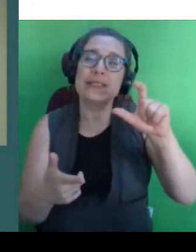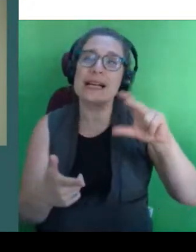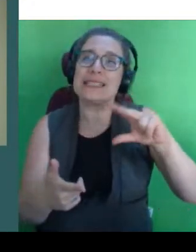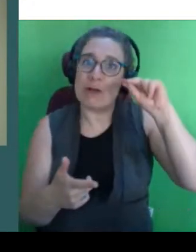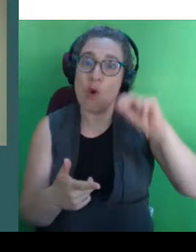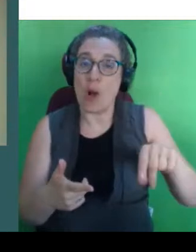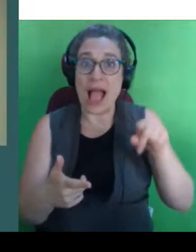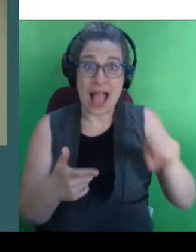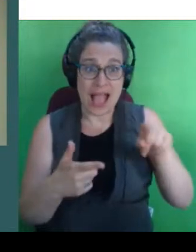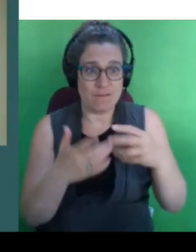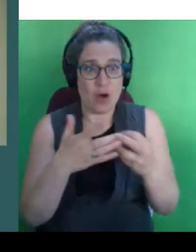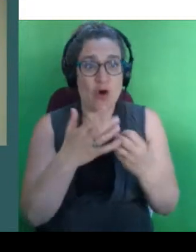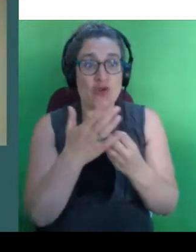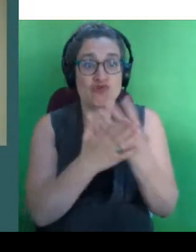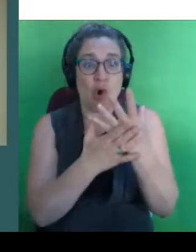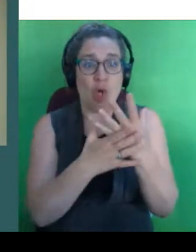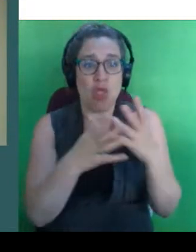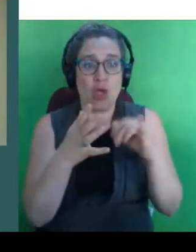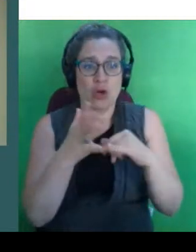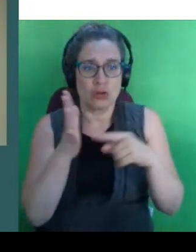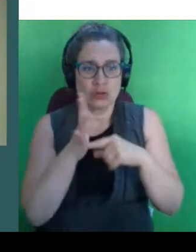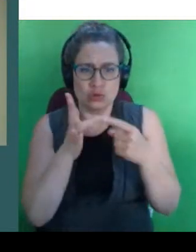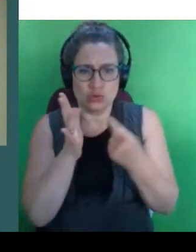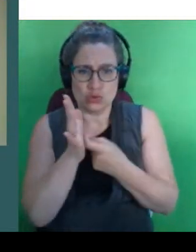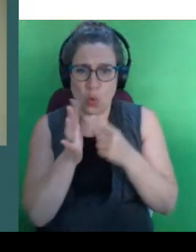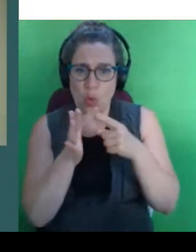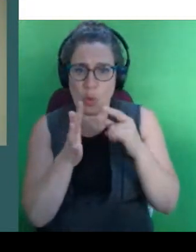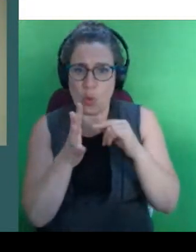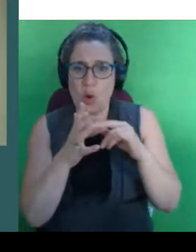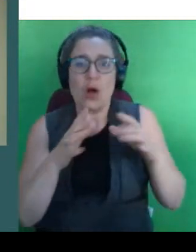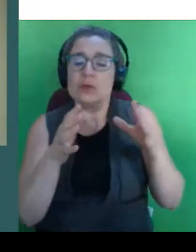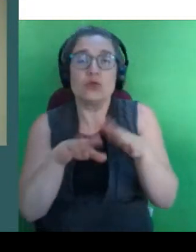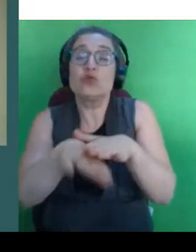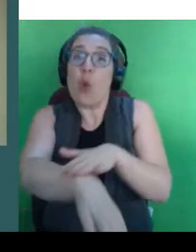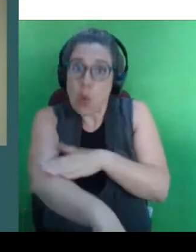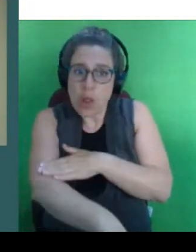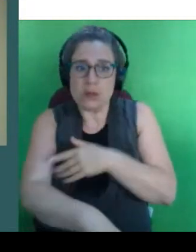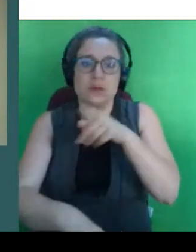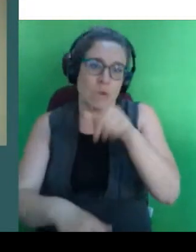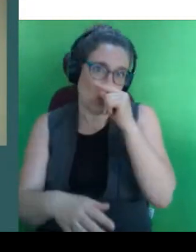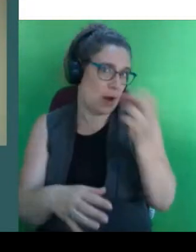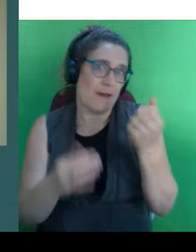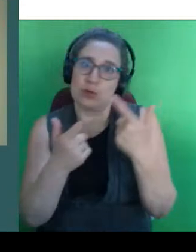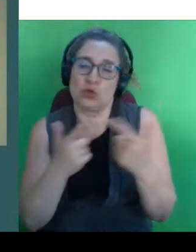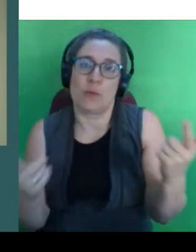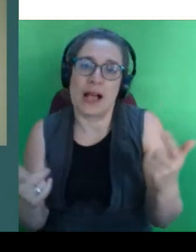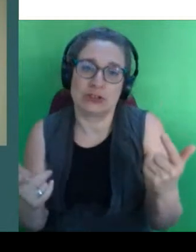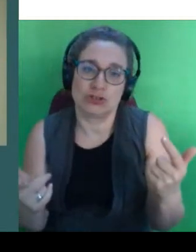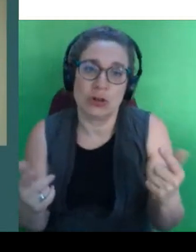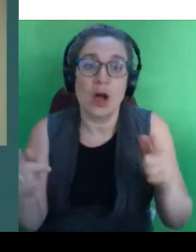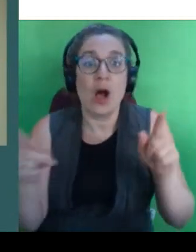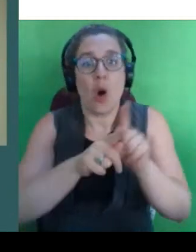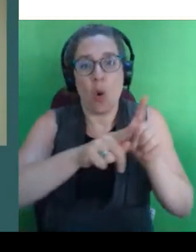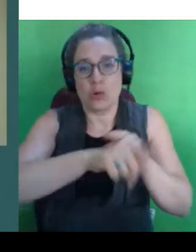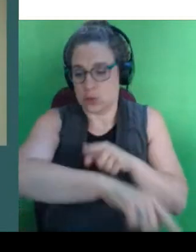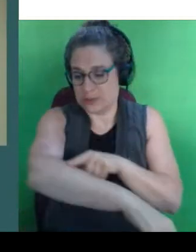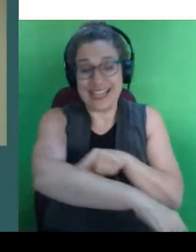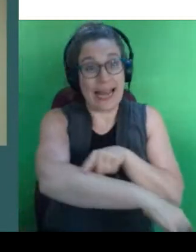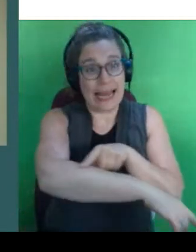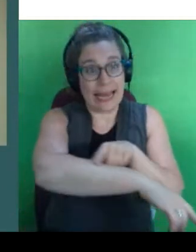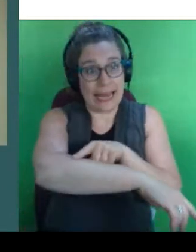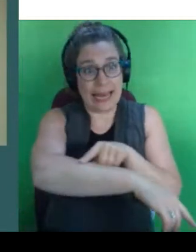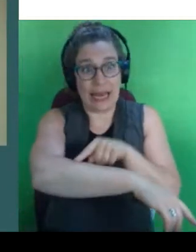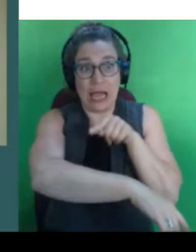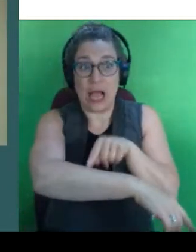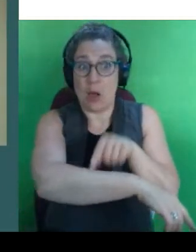having too much corticosteroid. The skin, of course, is a very good vehicle for corticosteroid absorption.